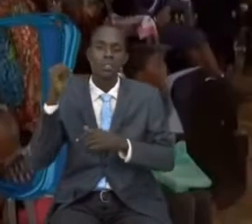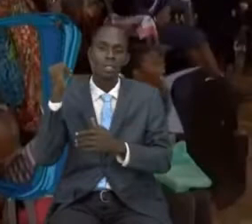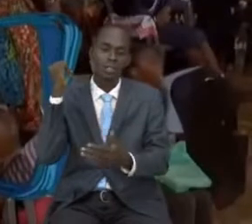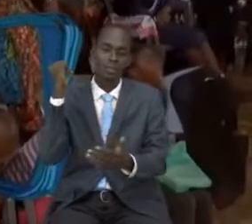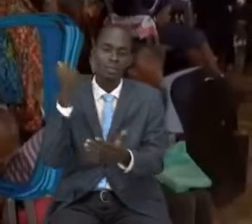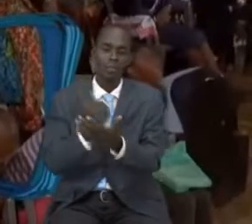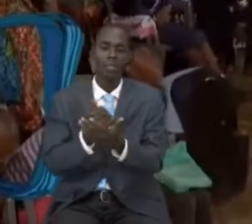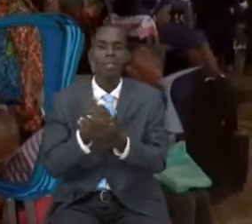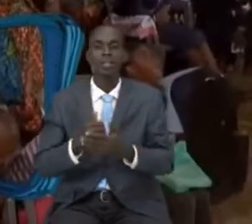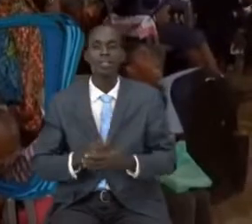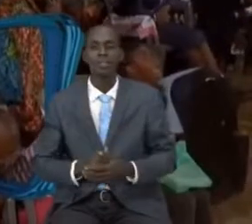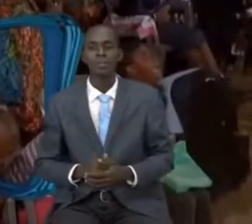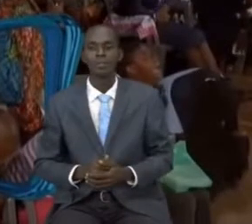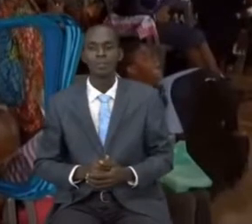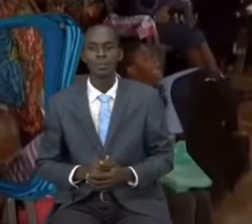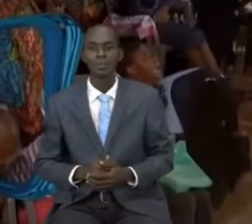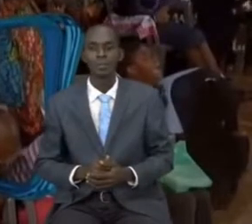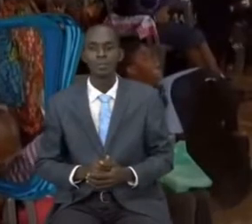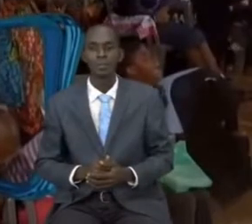amen.